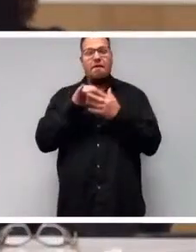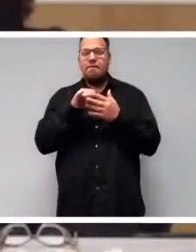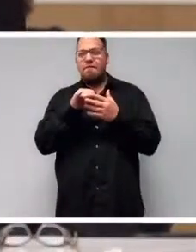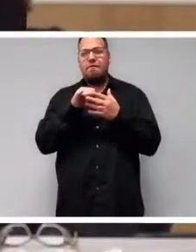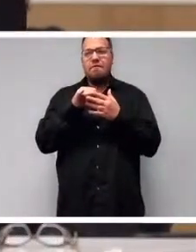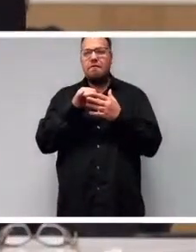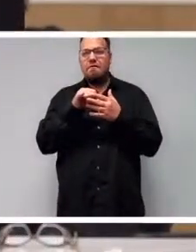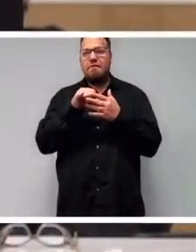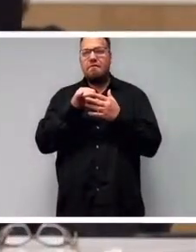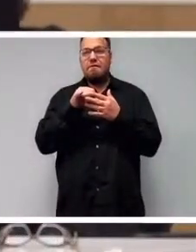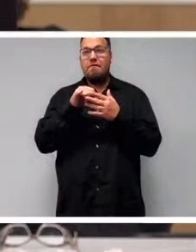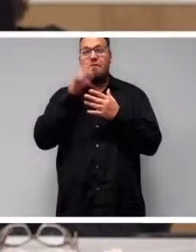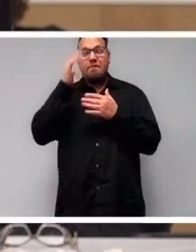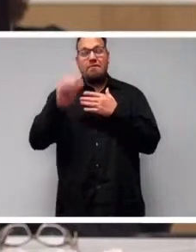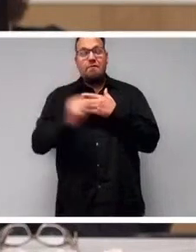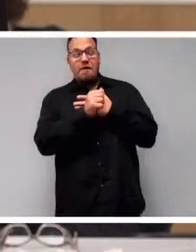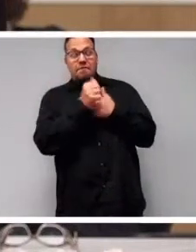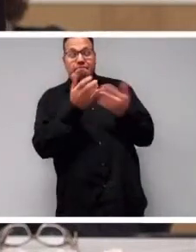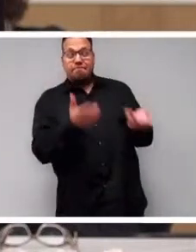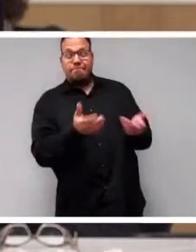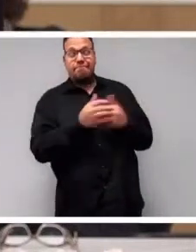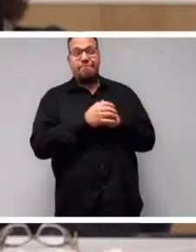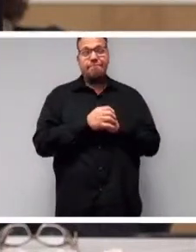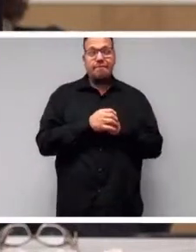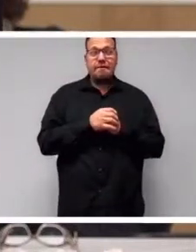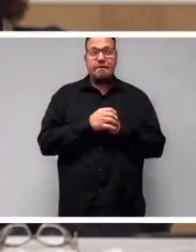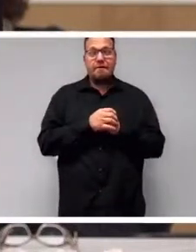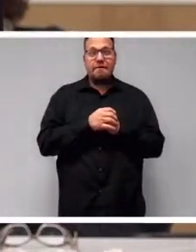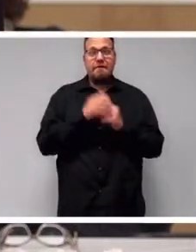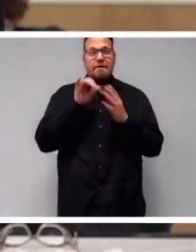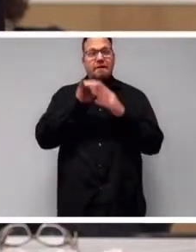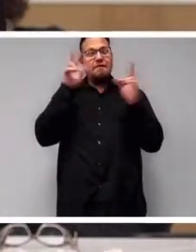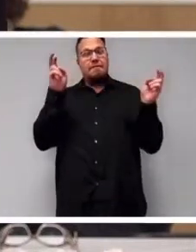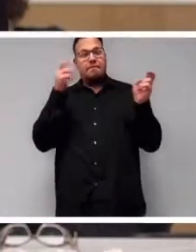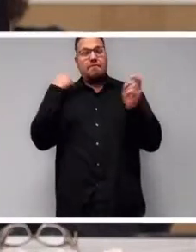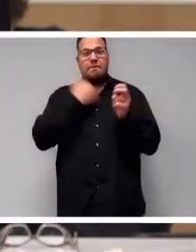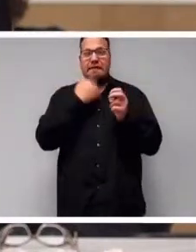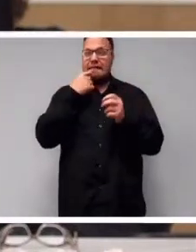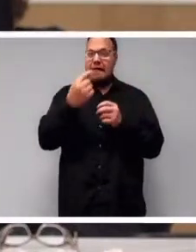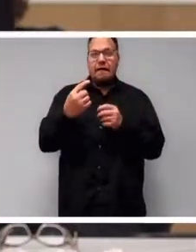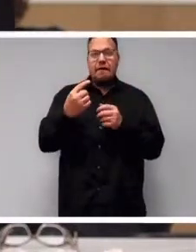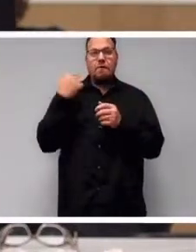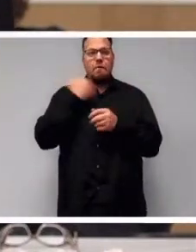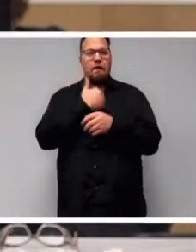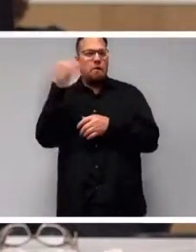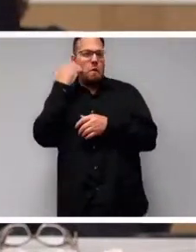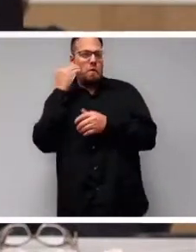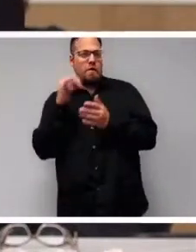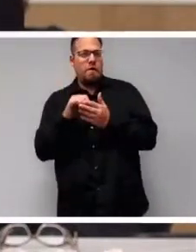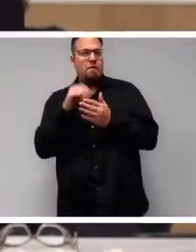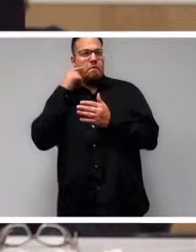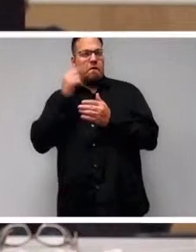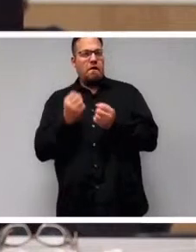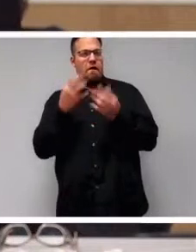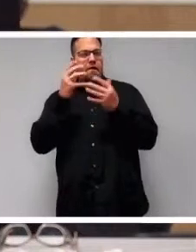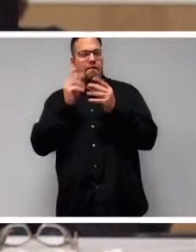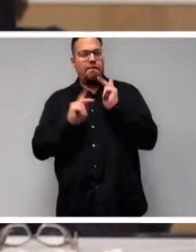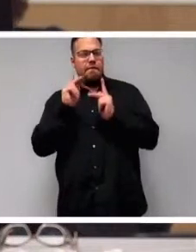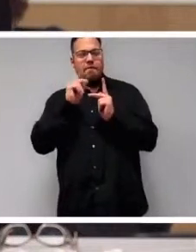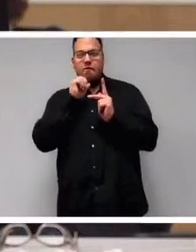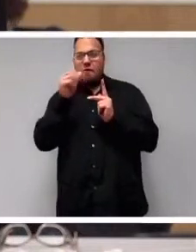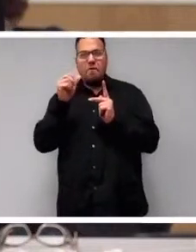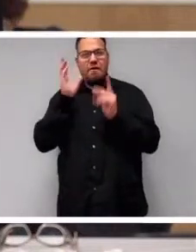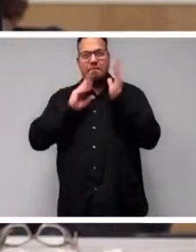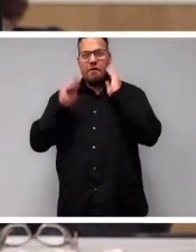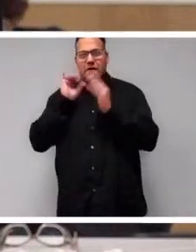in risk. And so that's a statement that we make because we know that for many people that don't experience disability, if you want to go